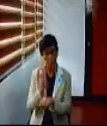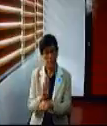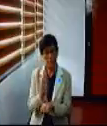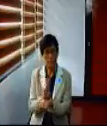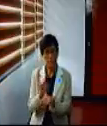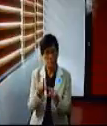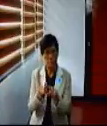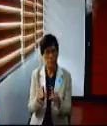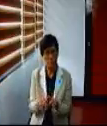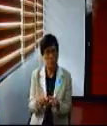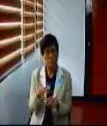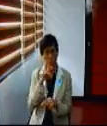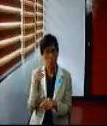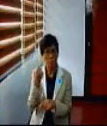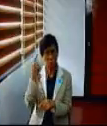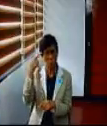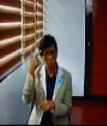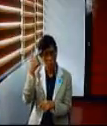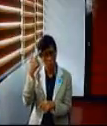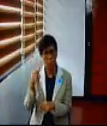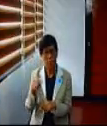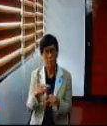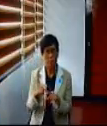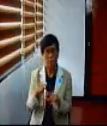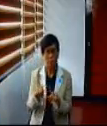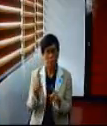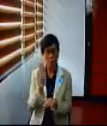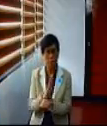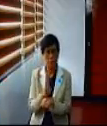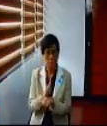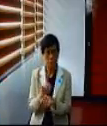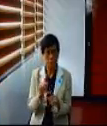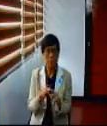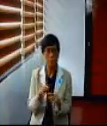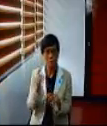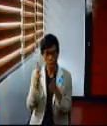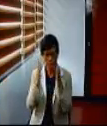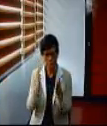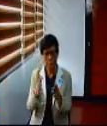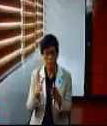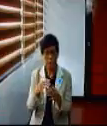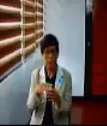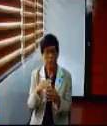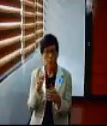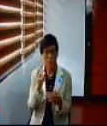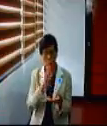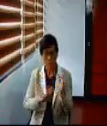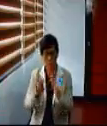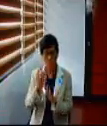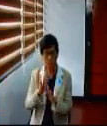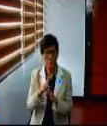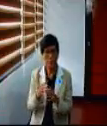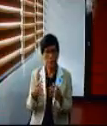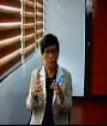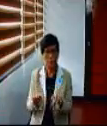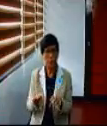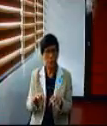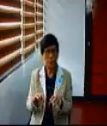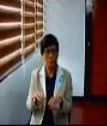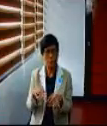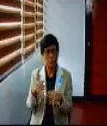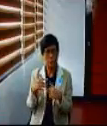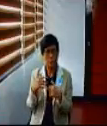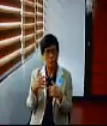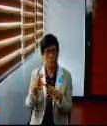just the government providing remedy, but that businesses must address grievances that they have caused, contributed to, or are